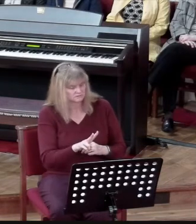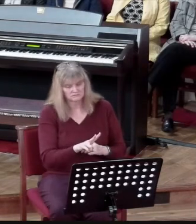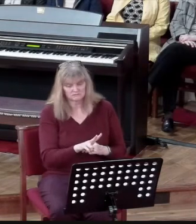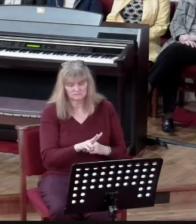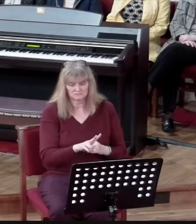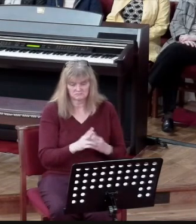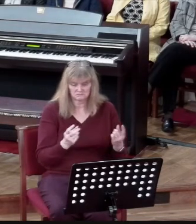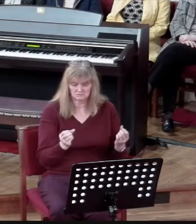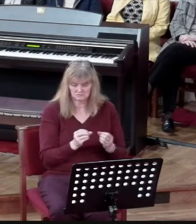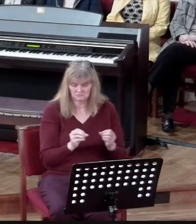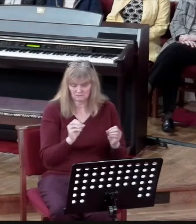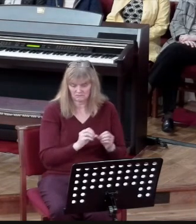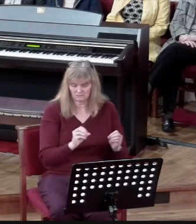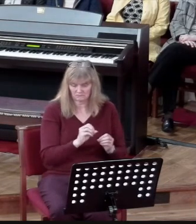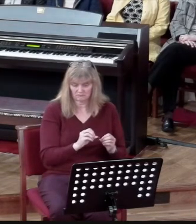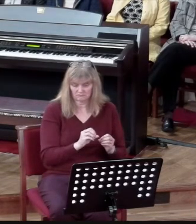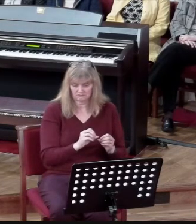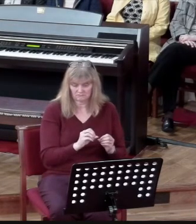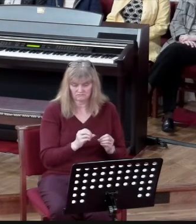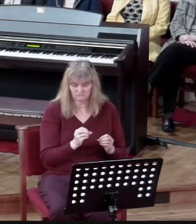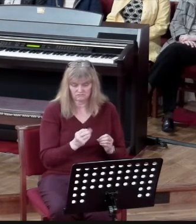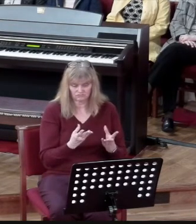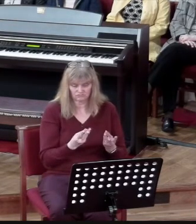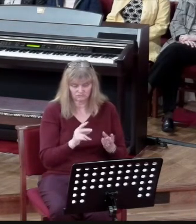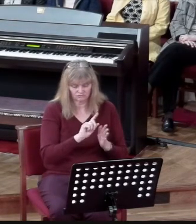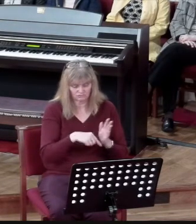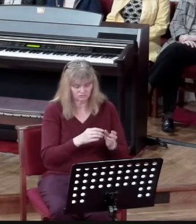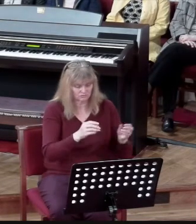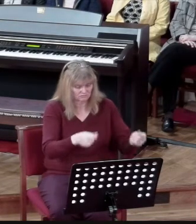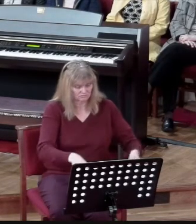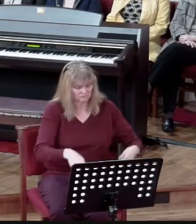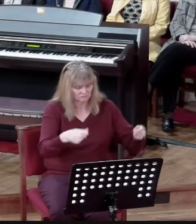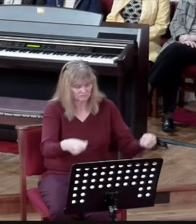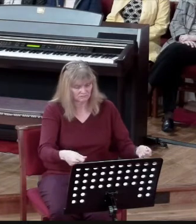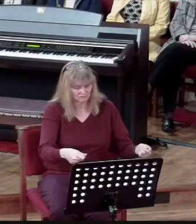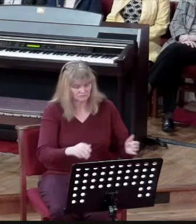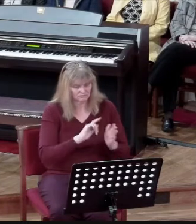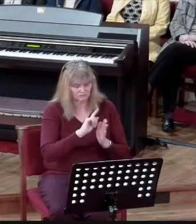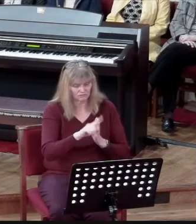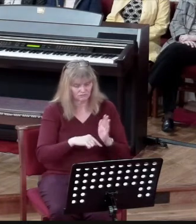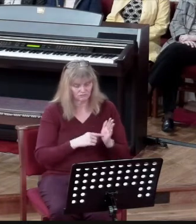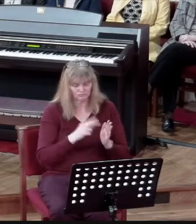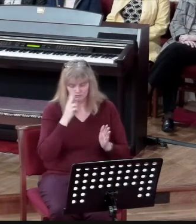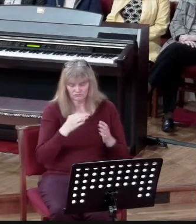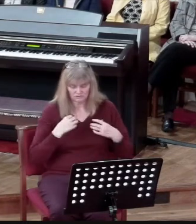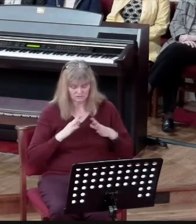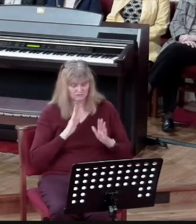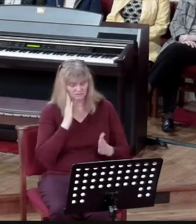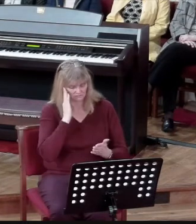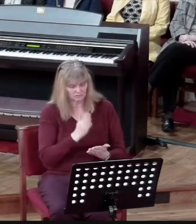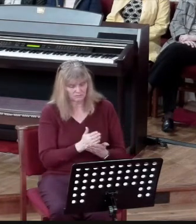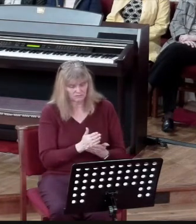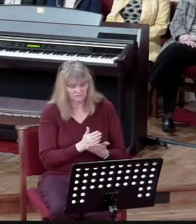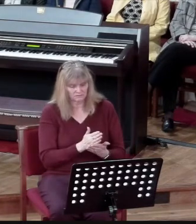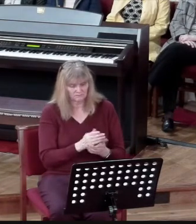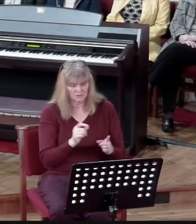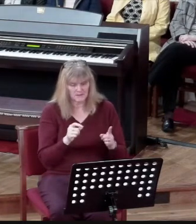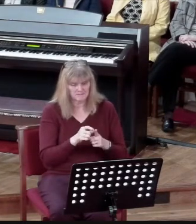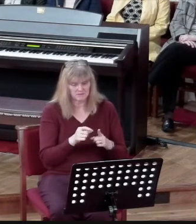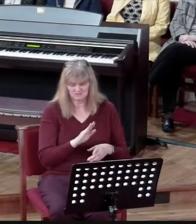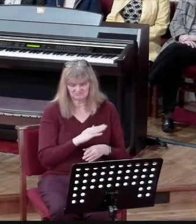and believed. You see, John saw and believed. Peter is the impetuous one who goes straight